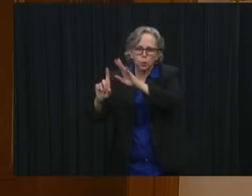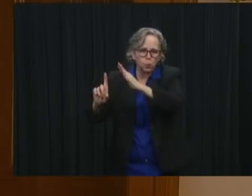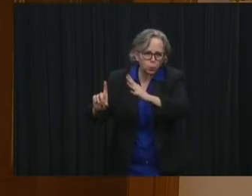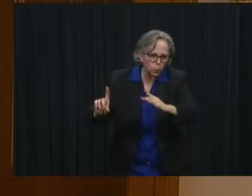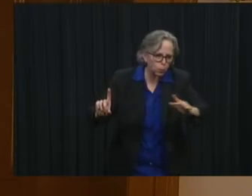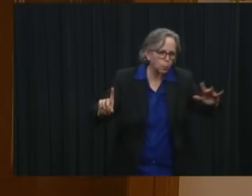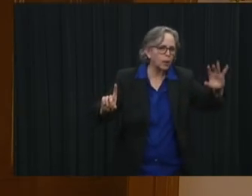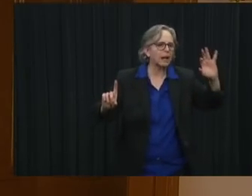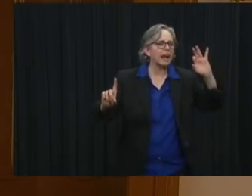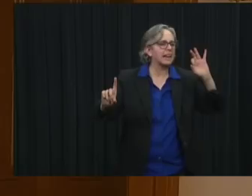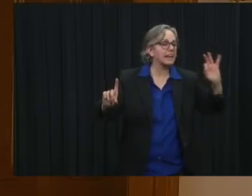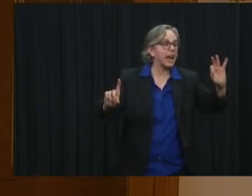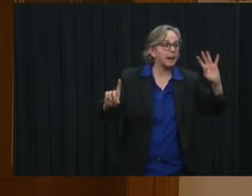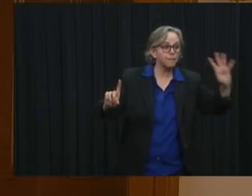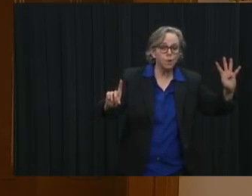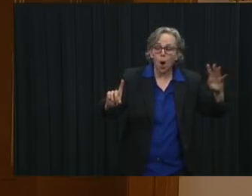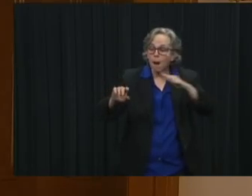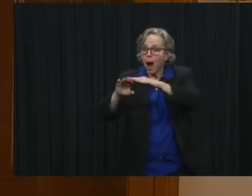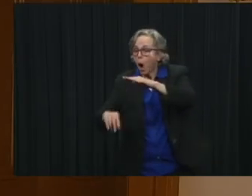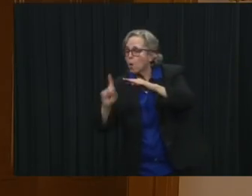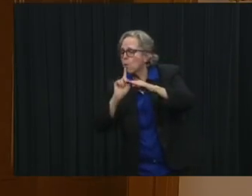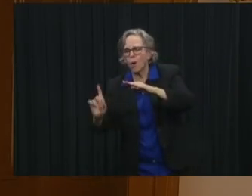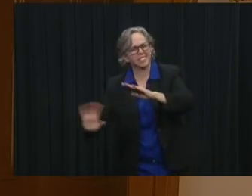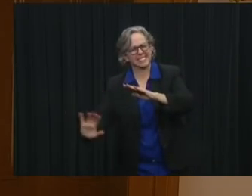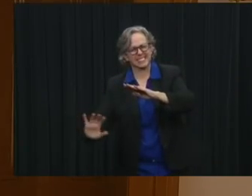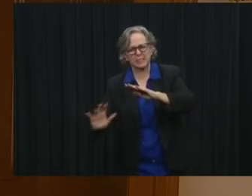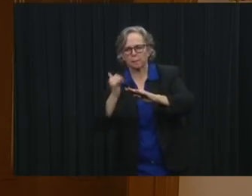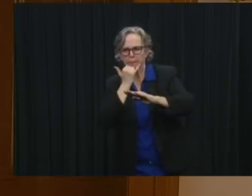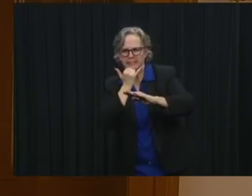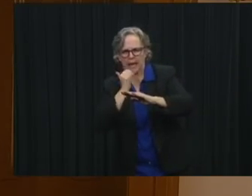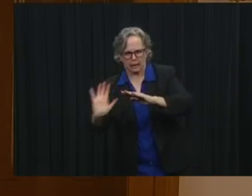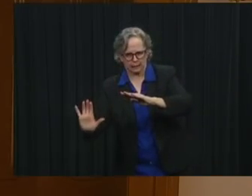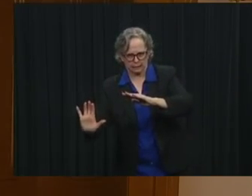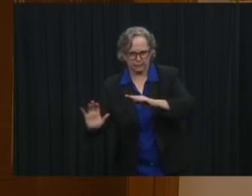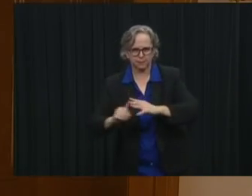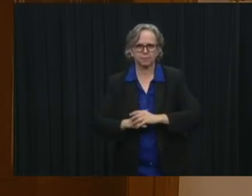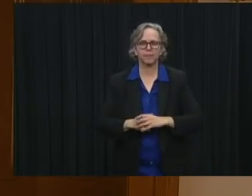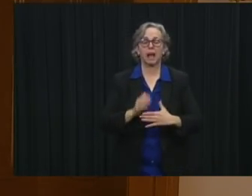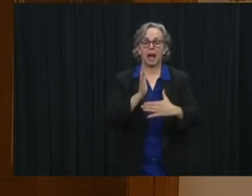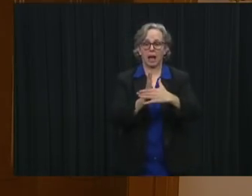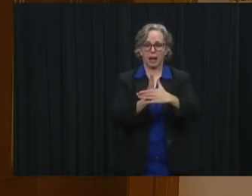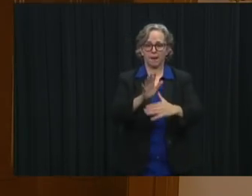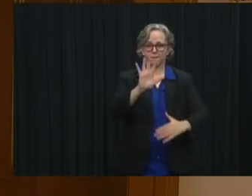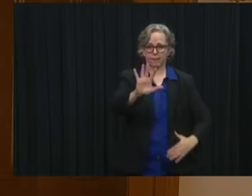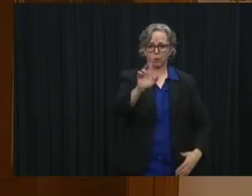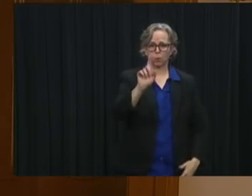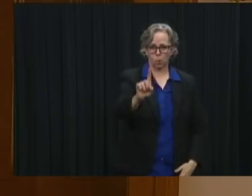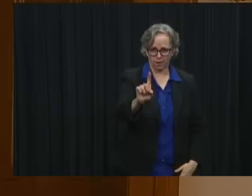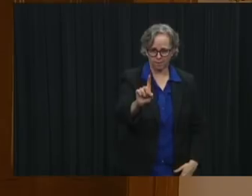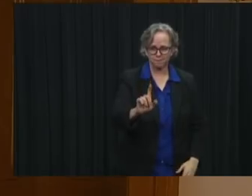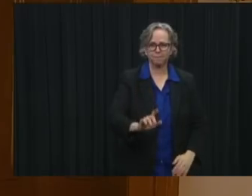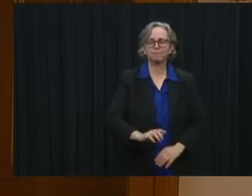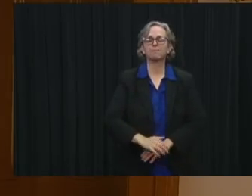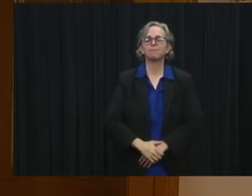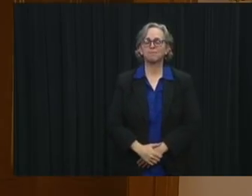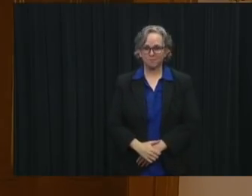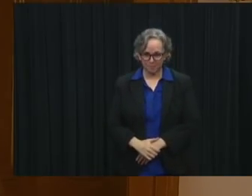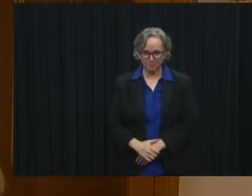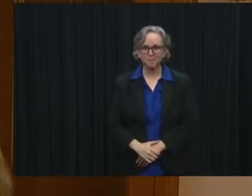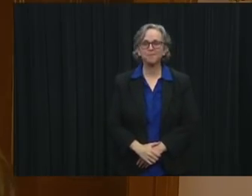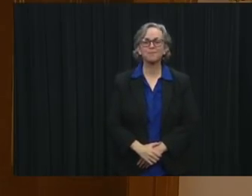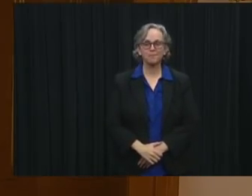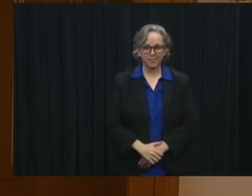51. The age distribution is fascinating to me, and I'll cover that in the slide here in a